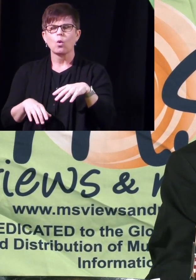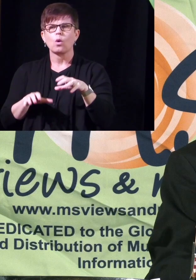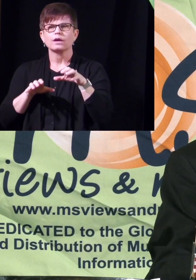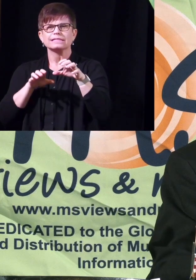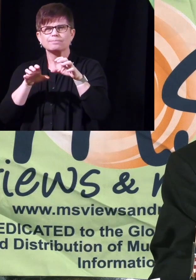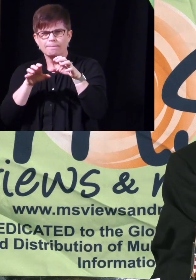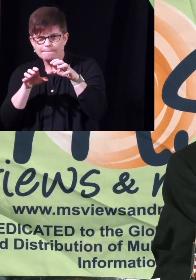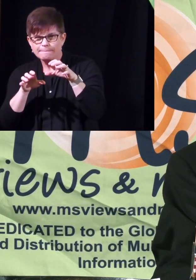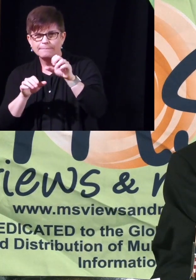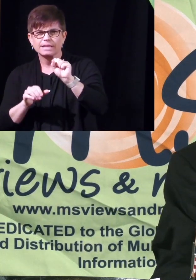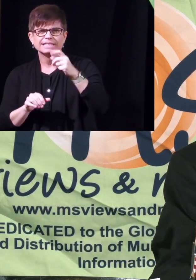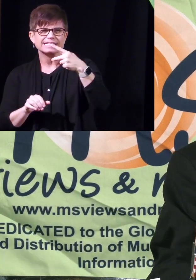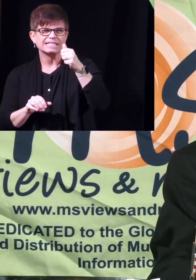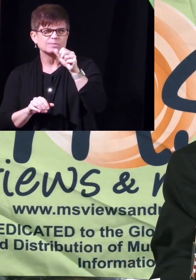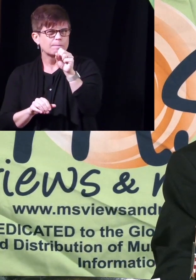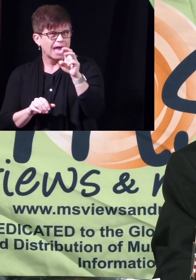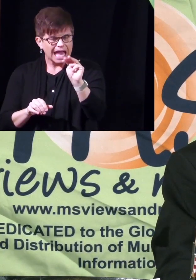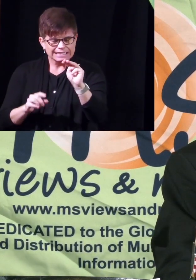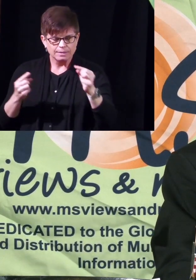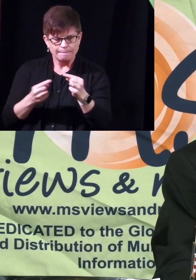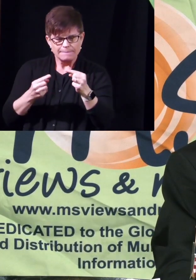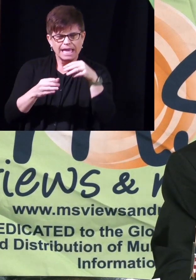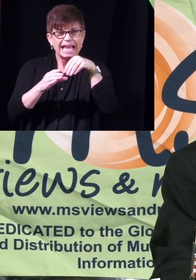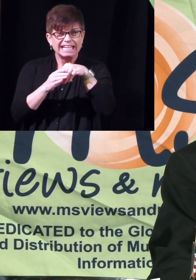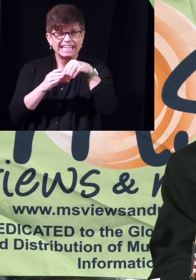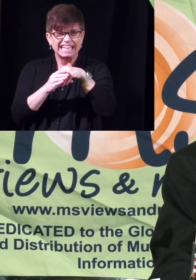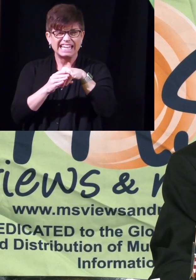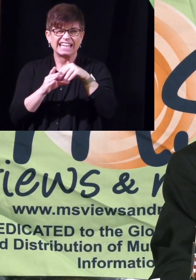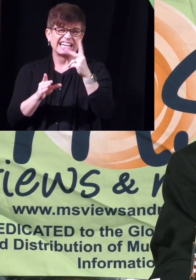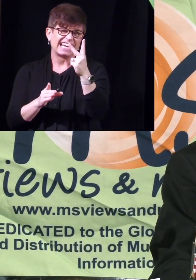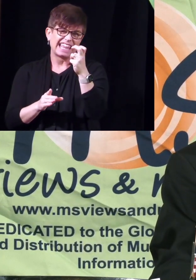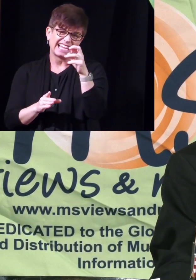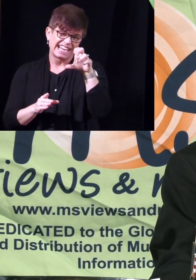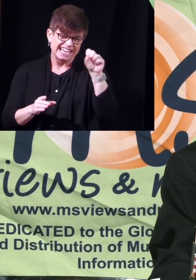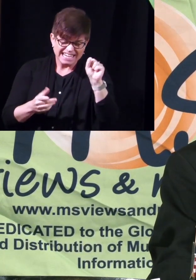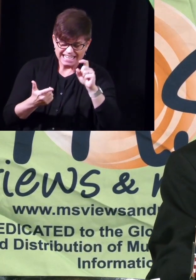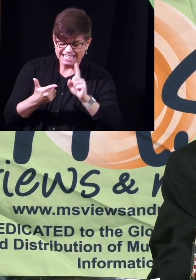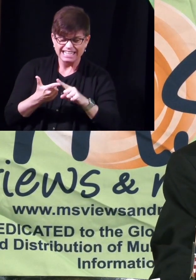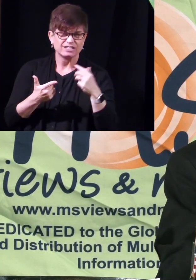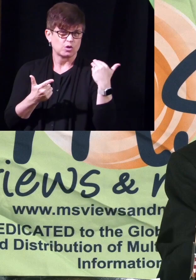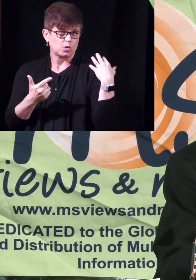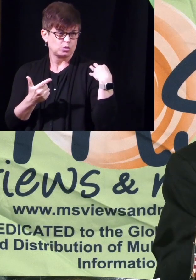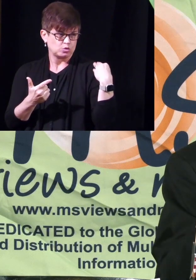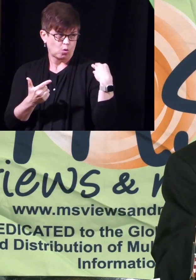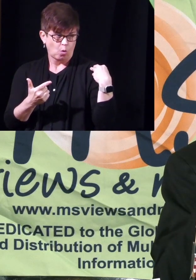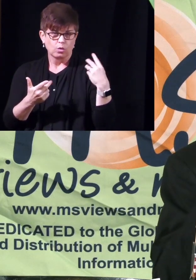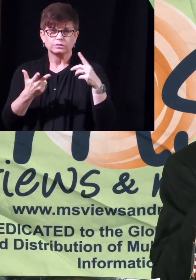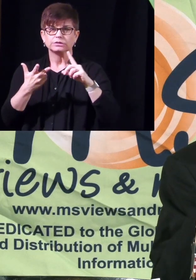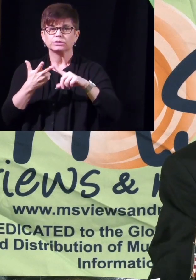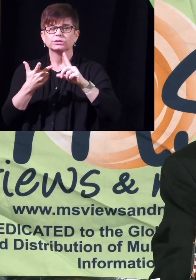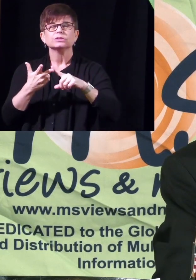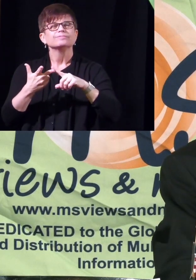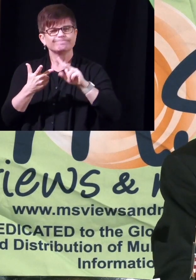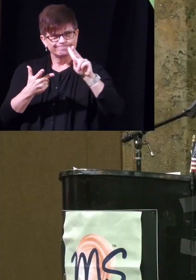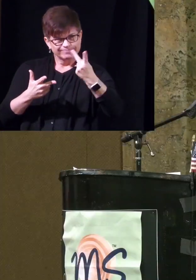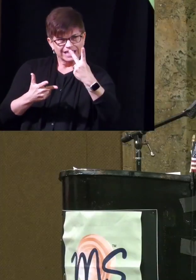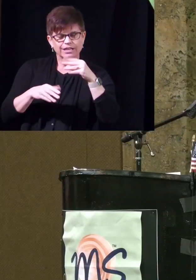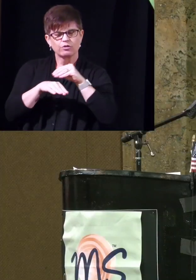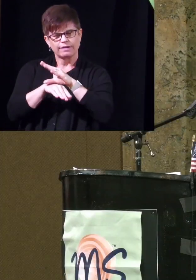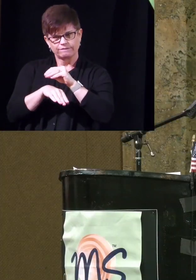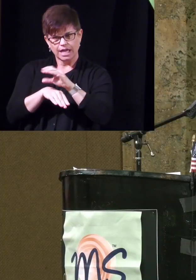spine, pain in their joints, like the knees or the shoulders, other joints. These are secondary effects of